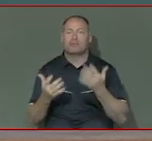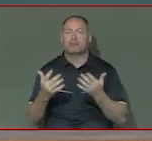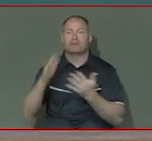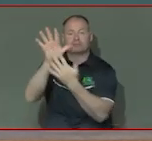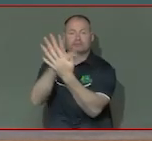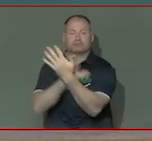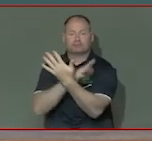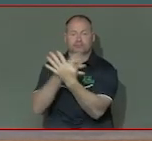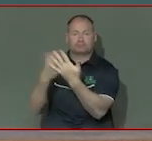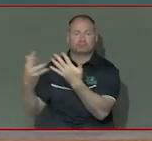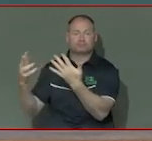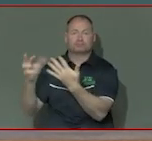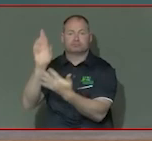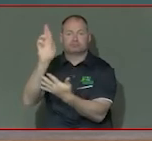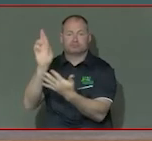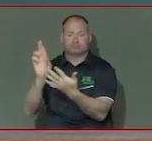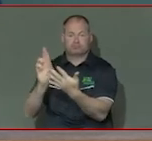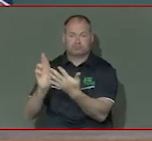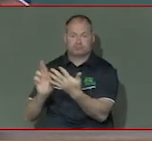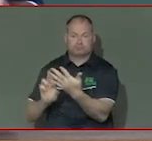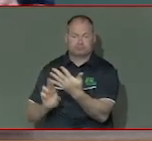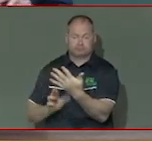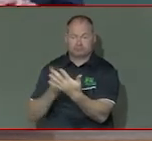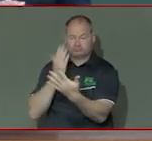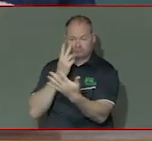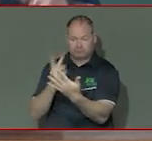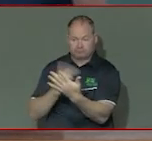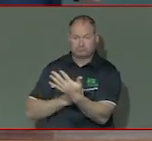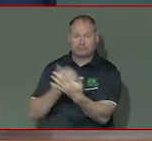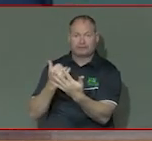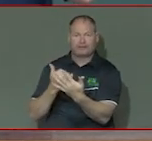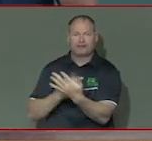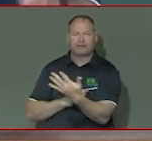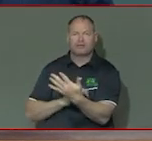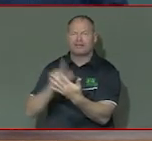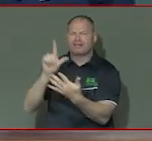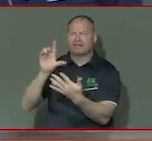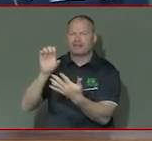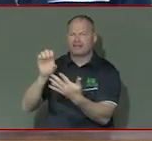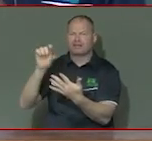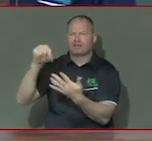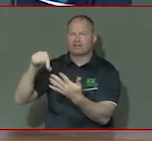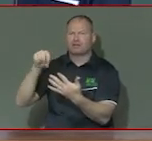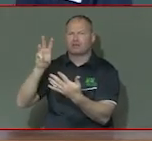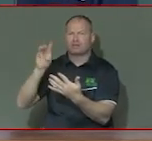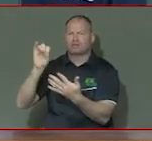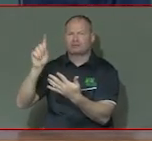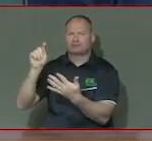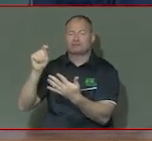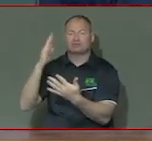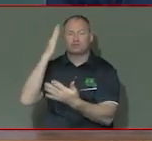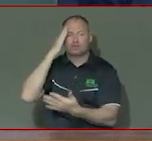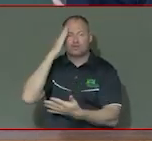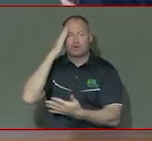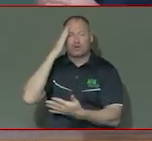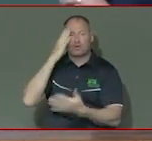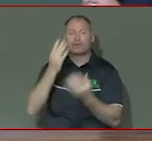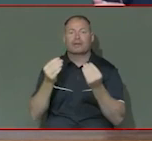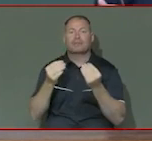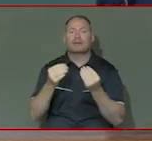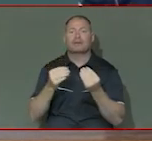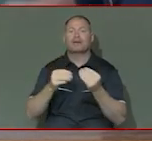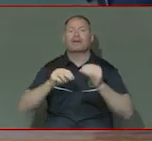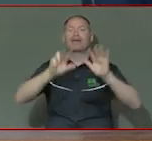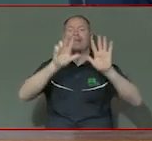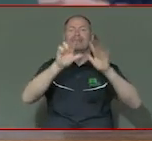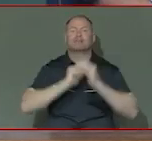times. So when you see liquidity, you must, in your head, know it's number 8, 9, 11, 12, 13,